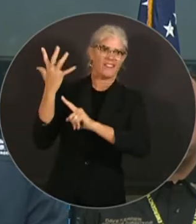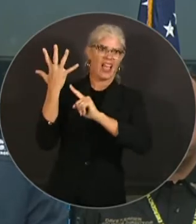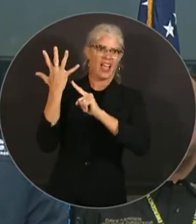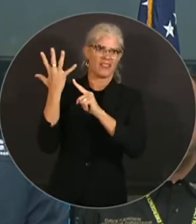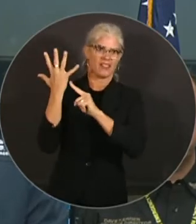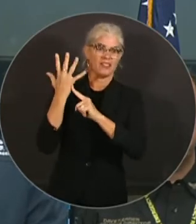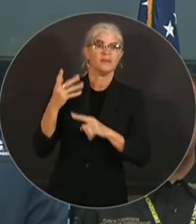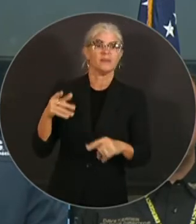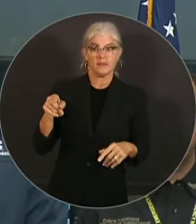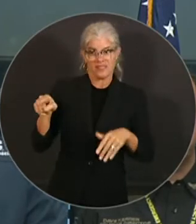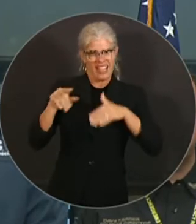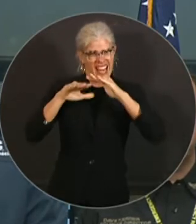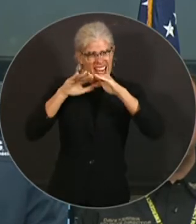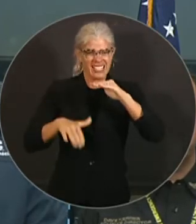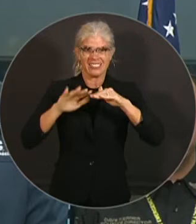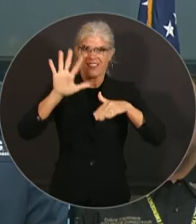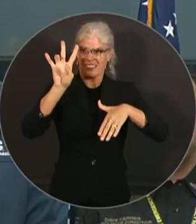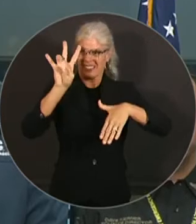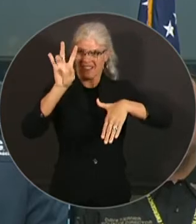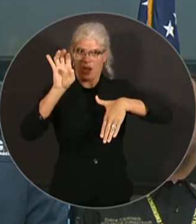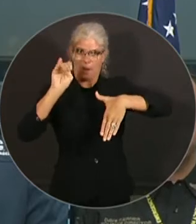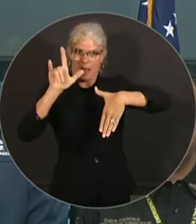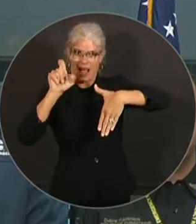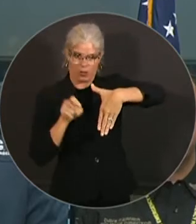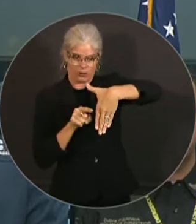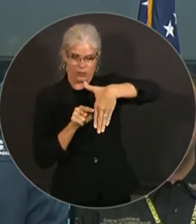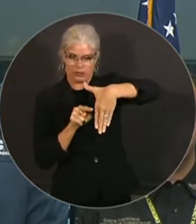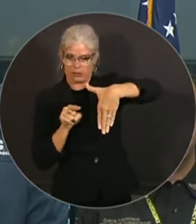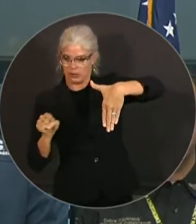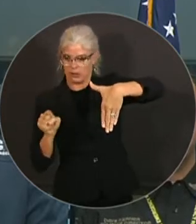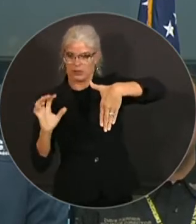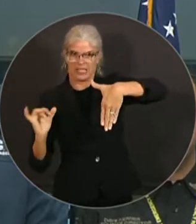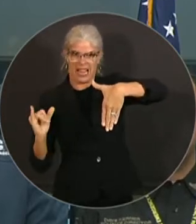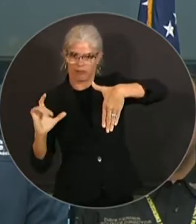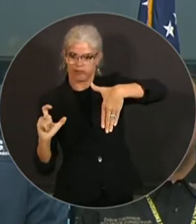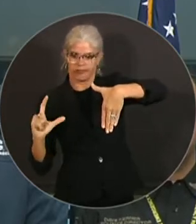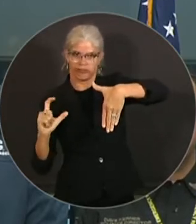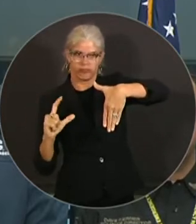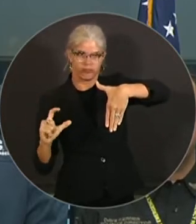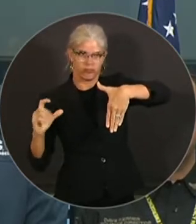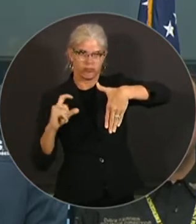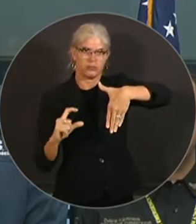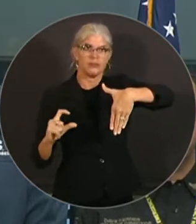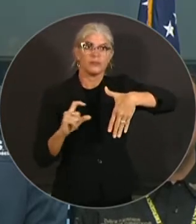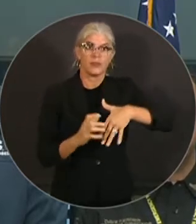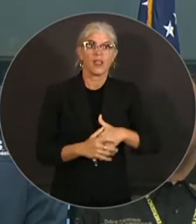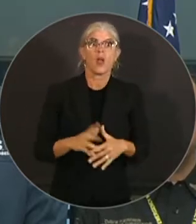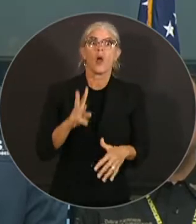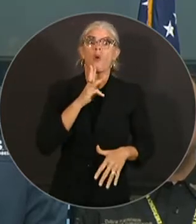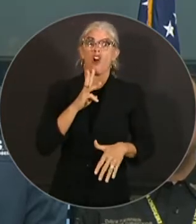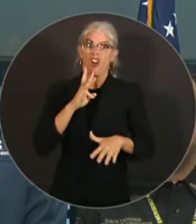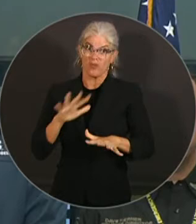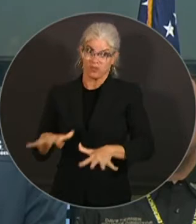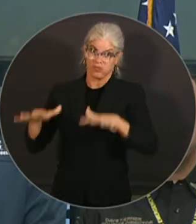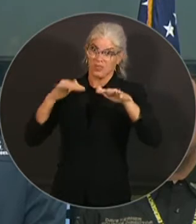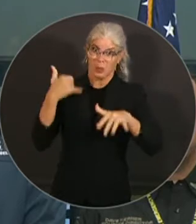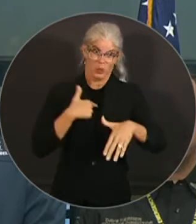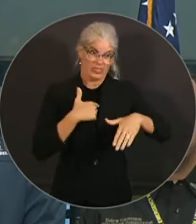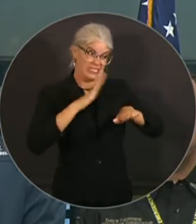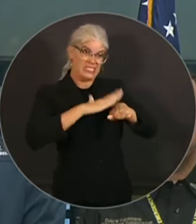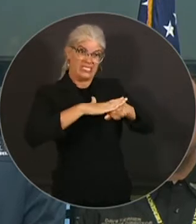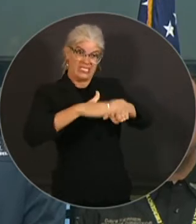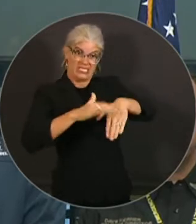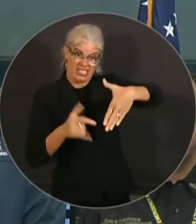miles southwest of Tampa. Storm surge watch has been issued for the Florida Gulf Coast from mainland